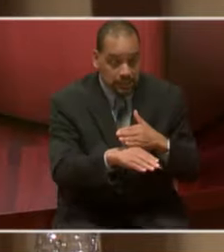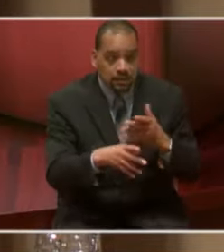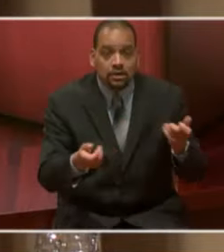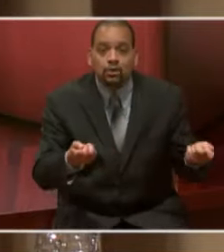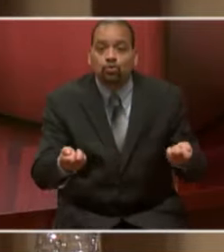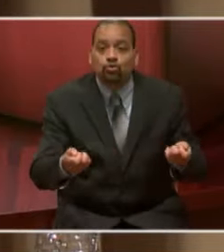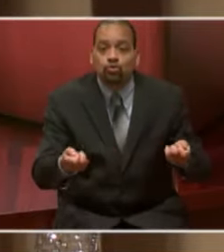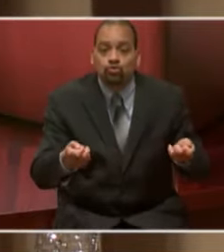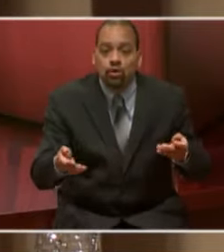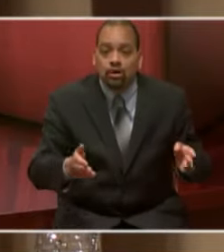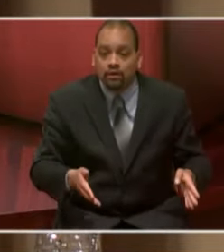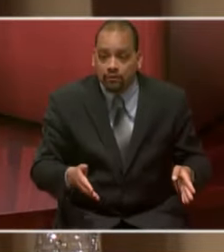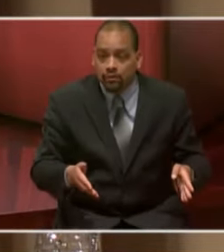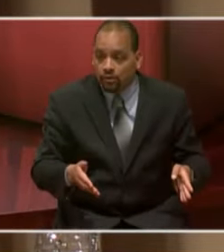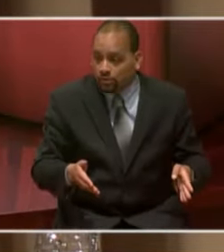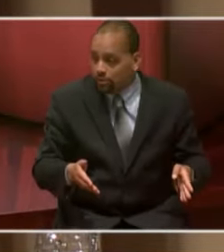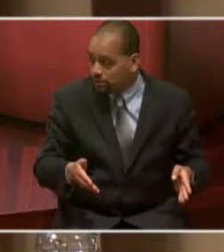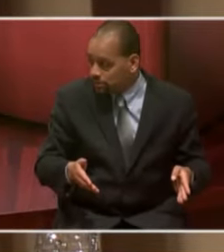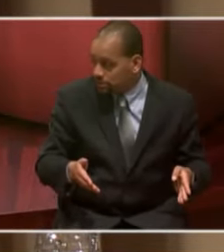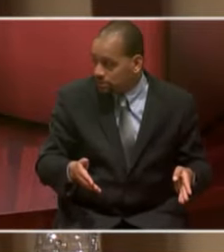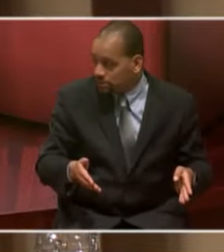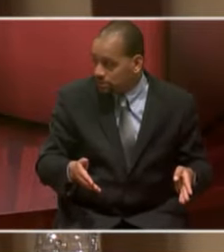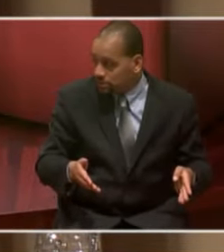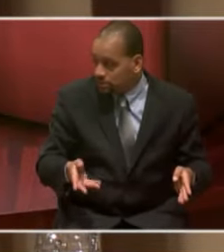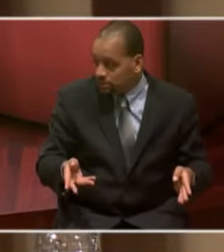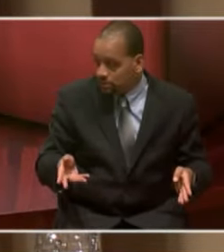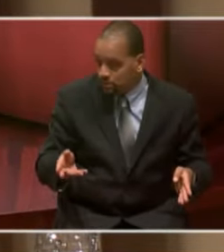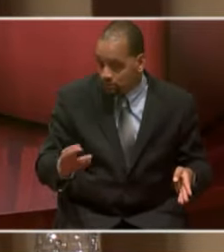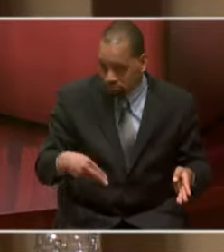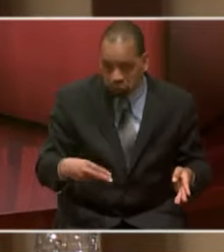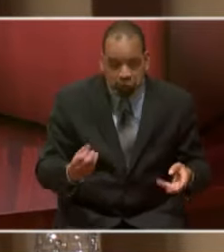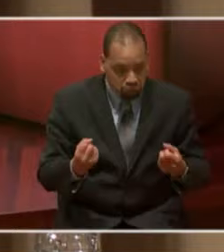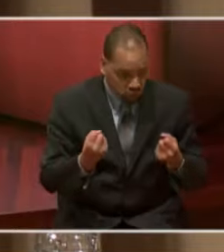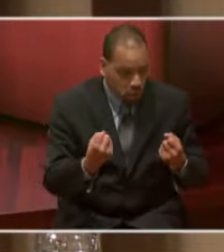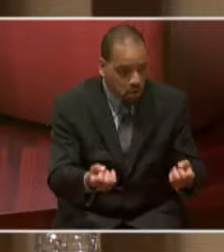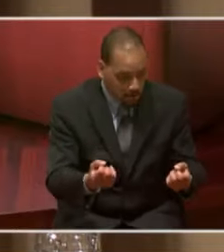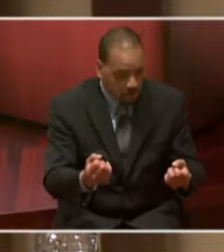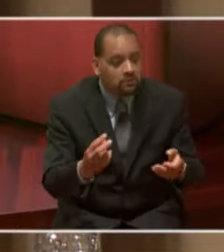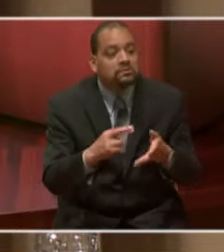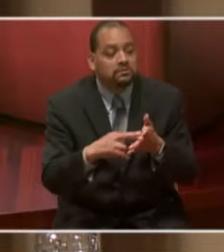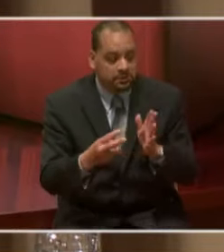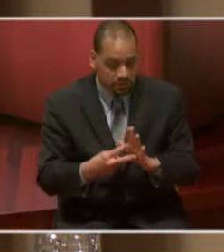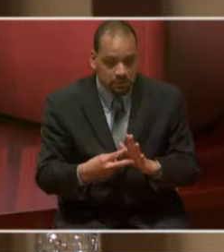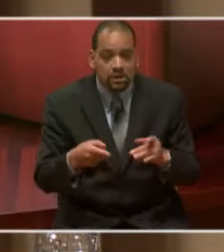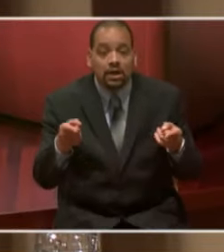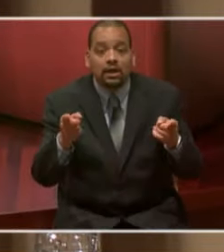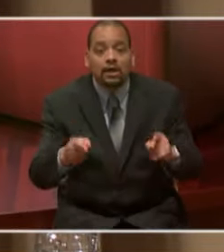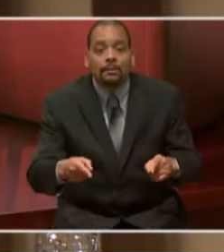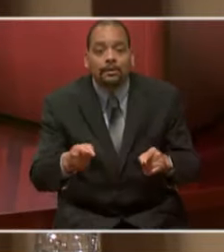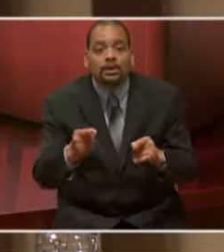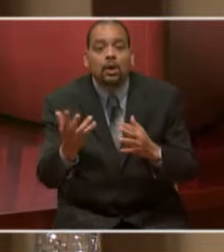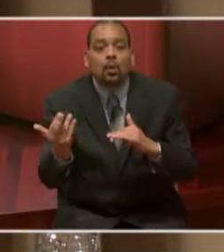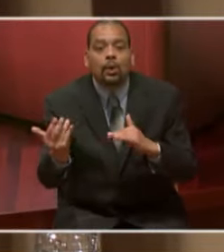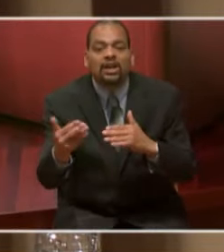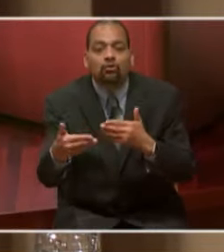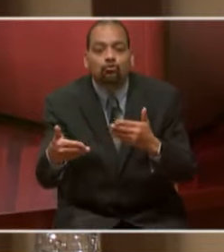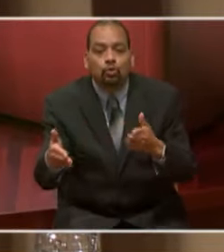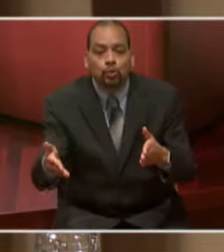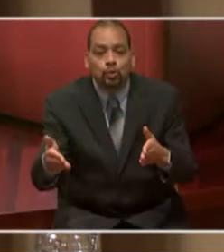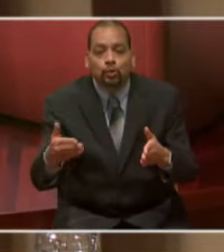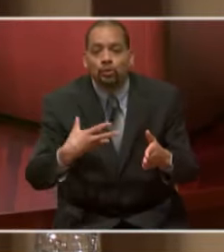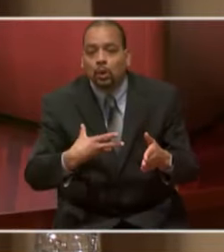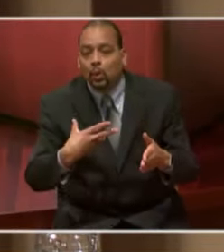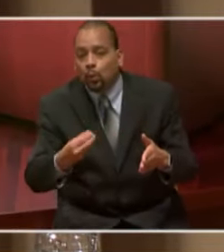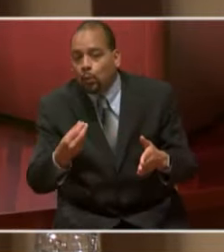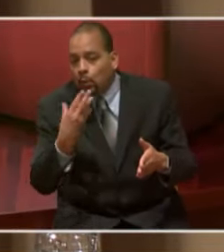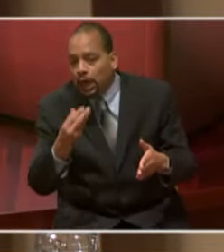were beaten. The two of us were beaten. I was hit in the head with a wooden crate. I was transferred to a doctor's office, and they put a patch